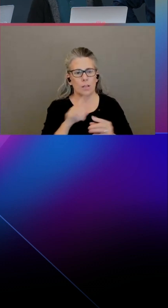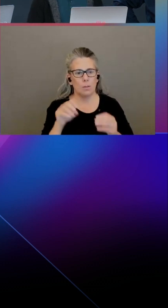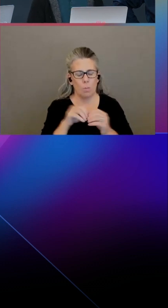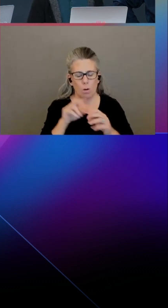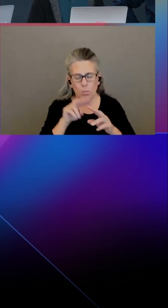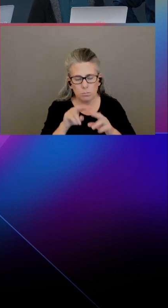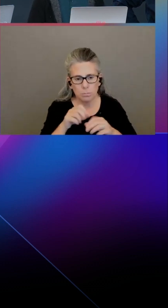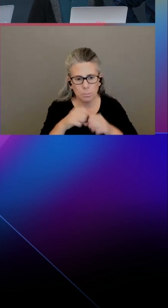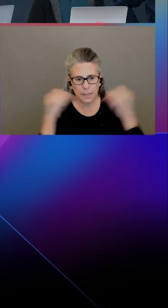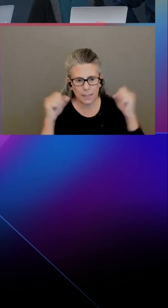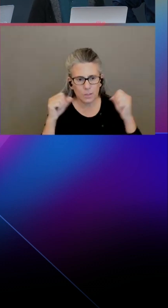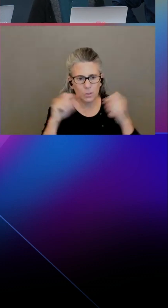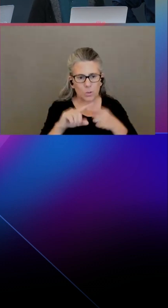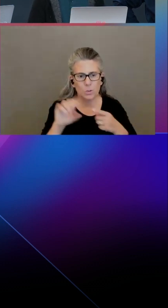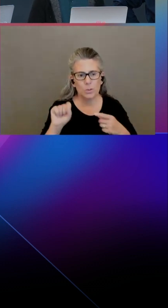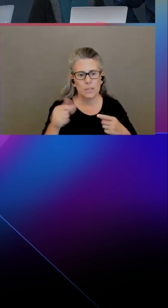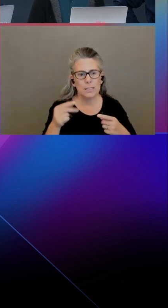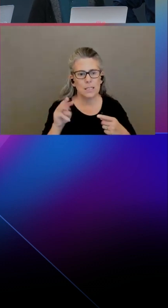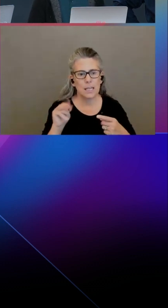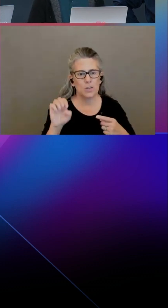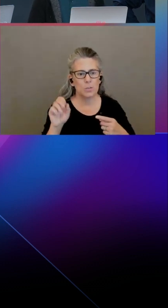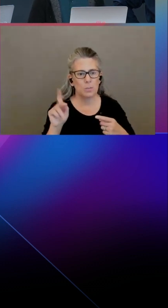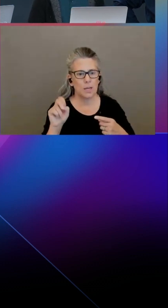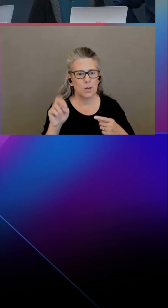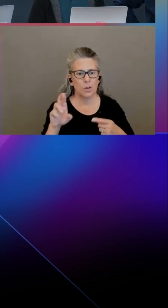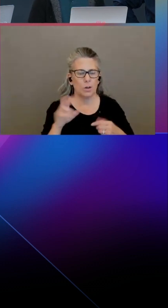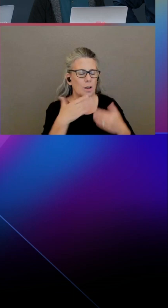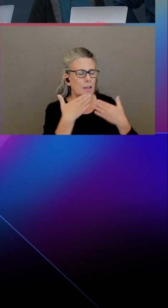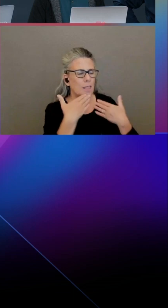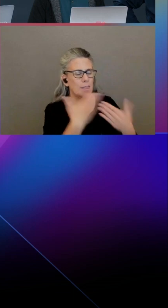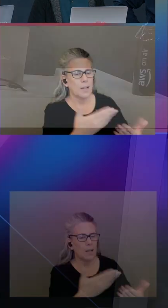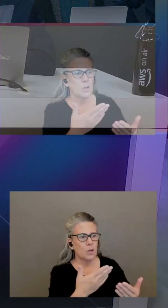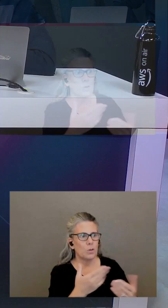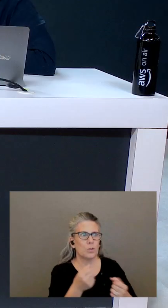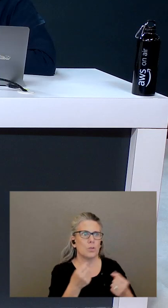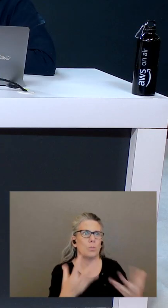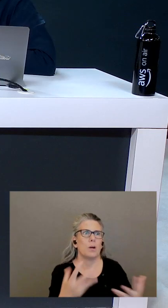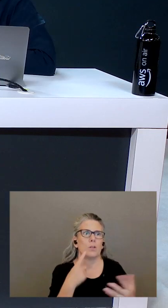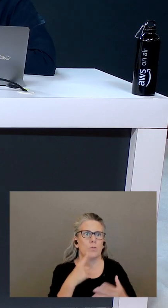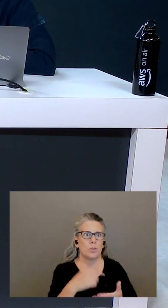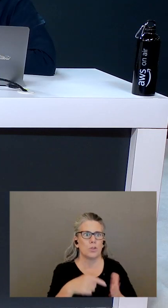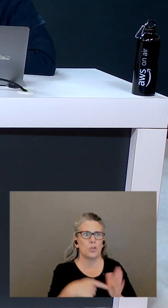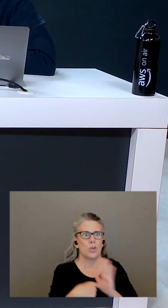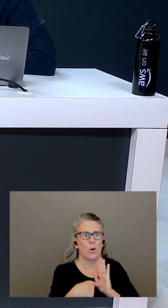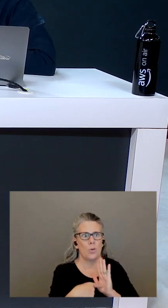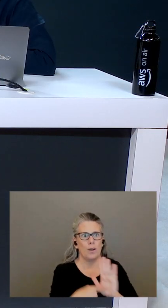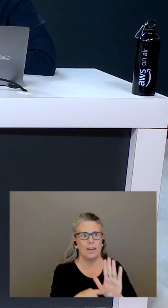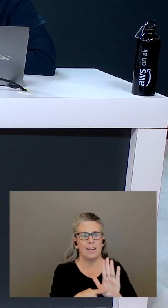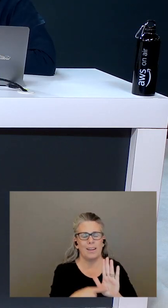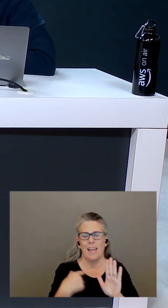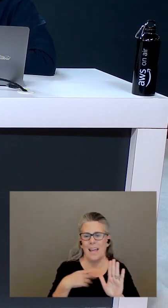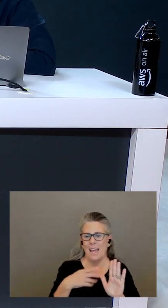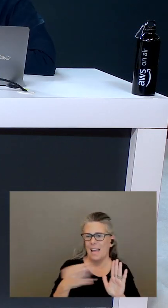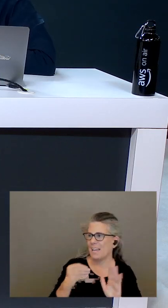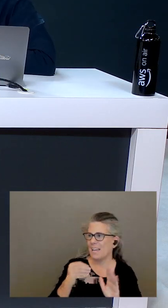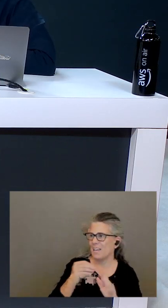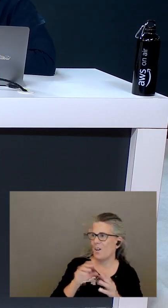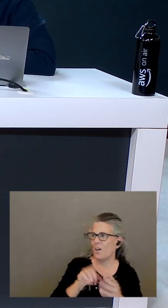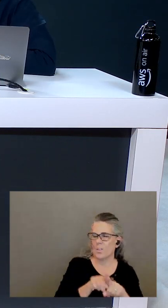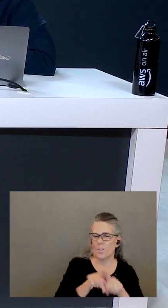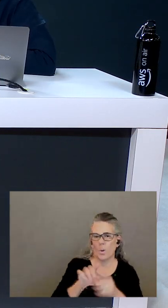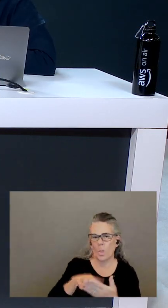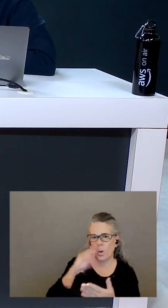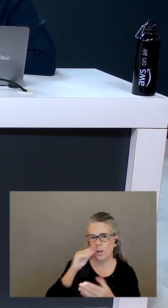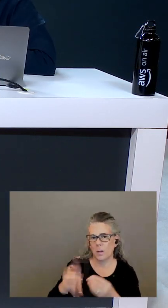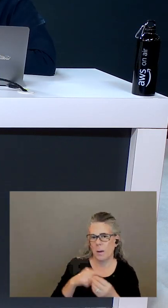Okay. Thank you so much for showing us this. It makes me excited about machine learning, and I'm ready to go try it out. Awesome. Yeah, no, you